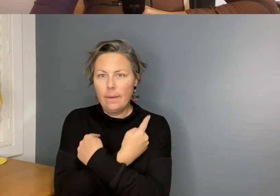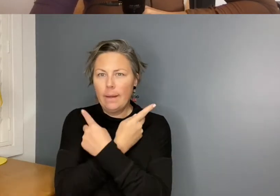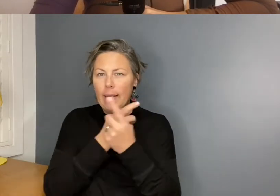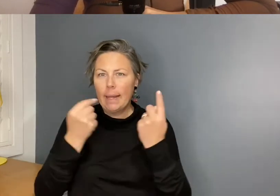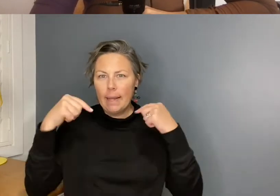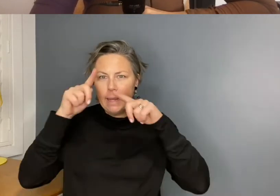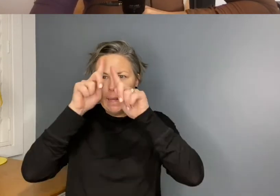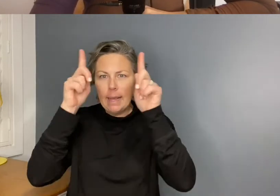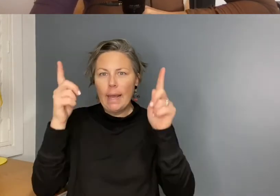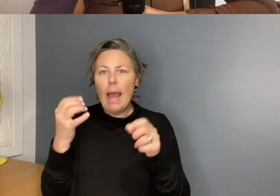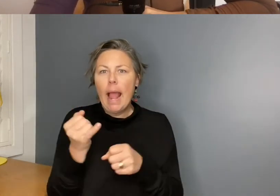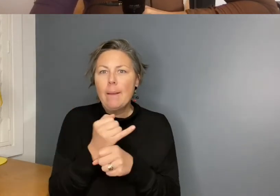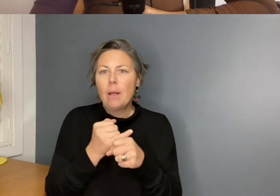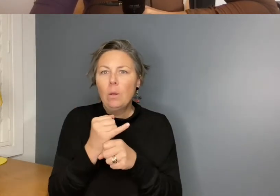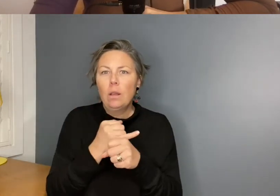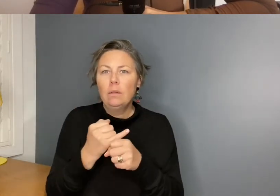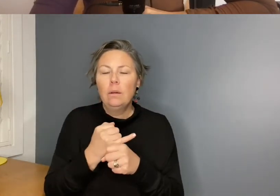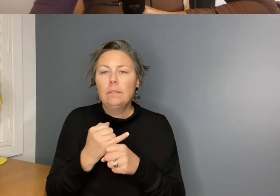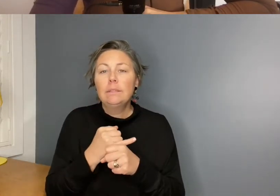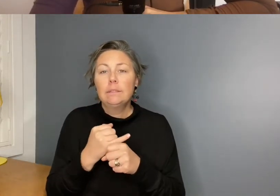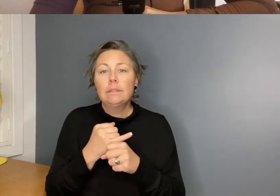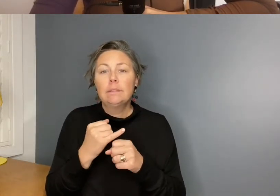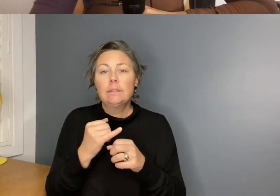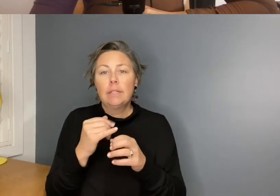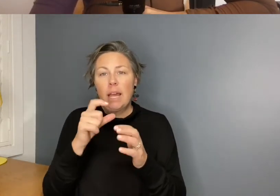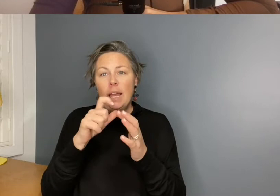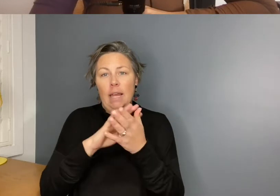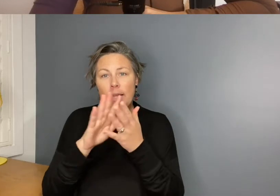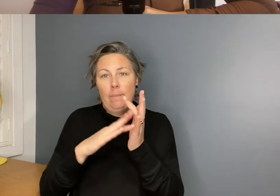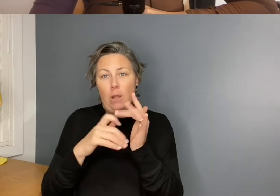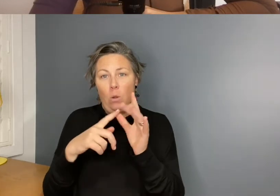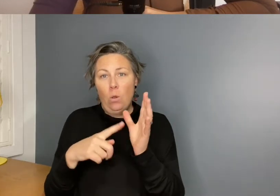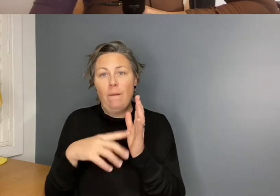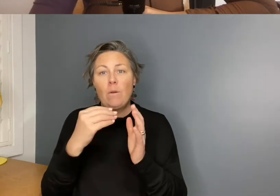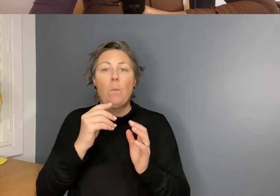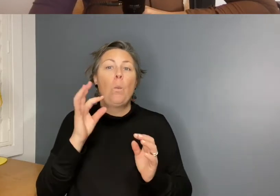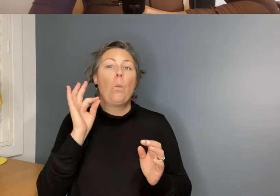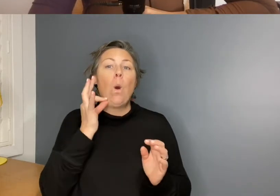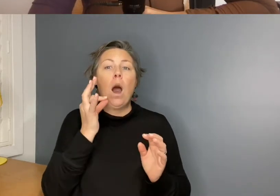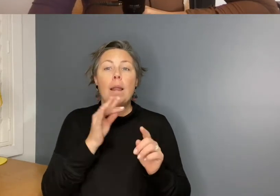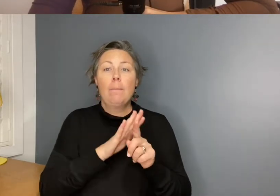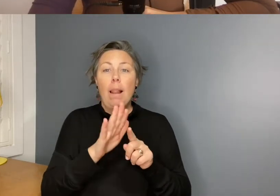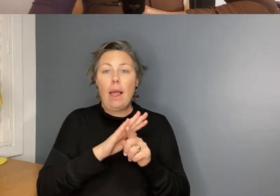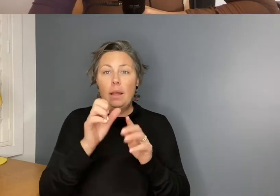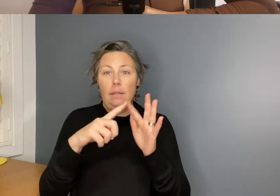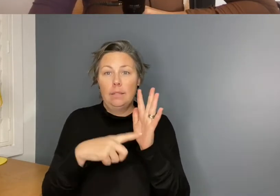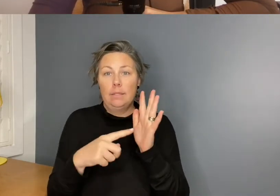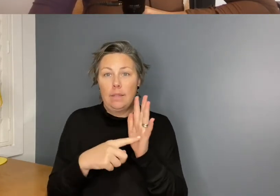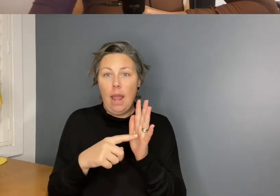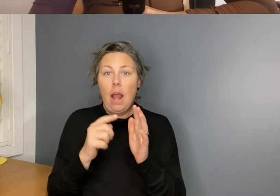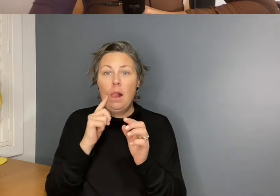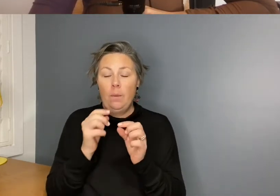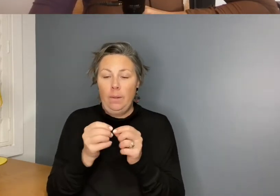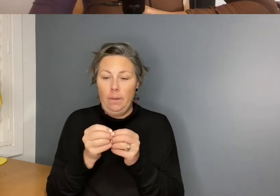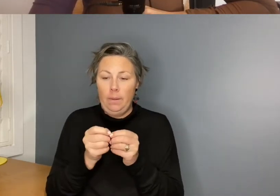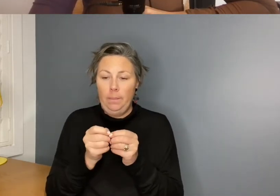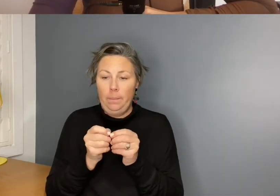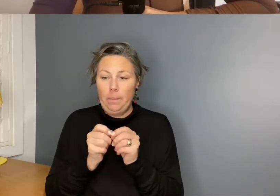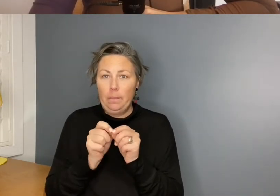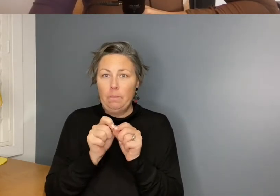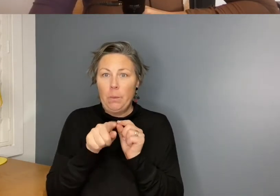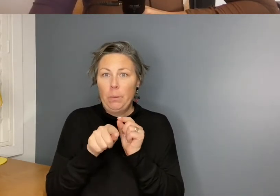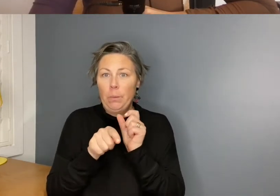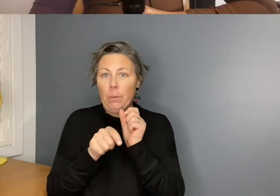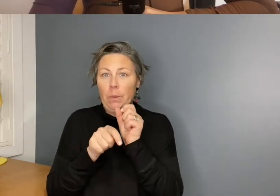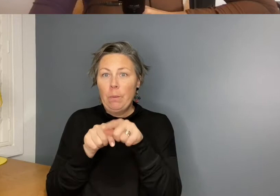called cytokines are released by the membranes of your white blood cells. And they're released in response to other